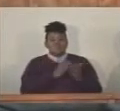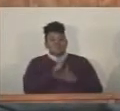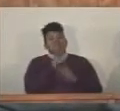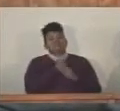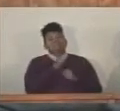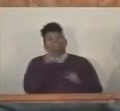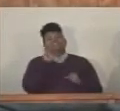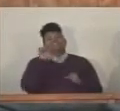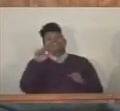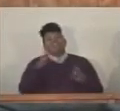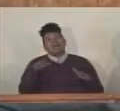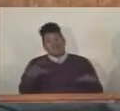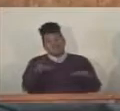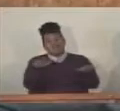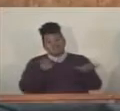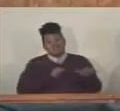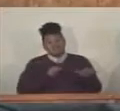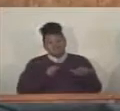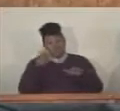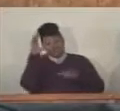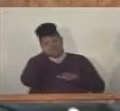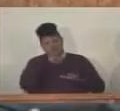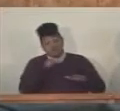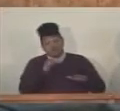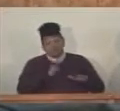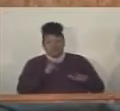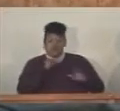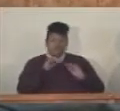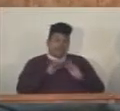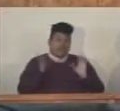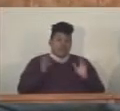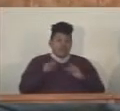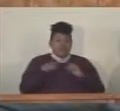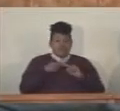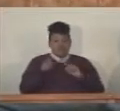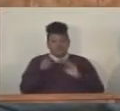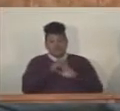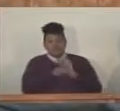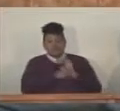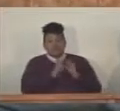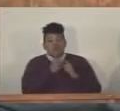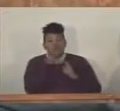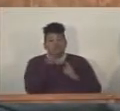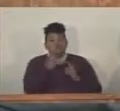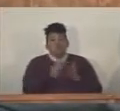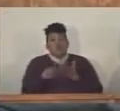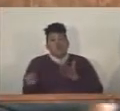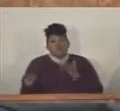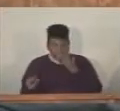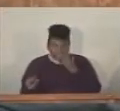now, where it is part of the law, we have to be clear about how it is going to be administered.